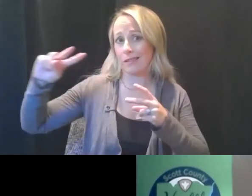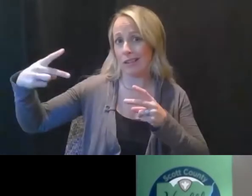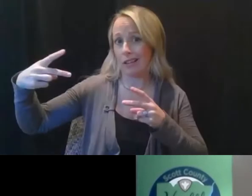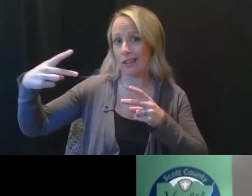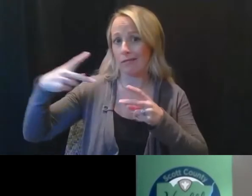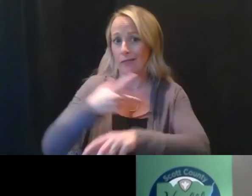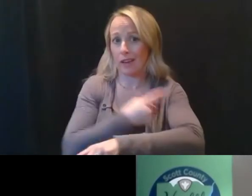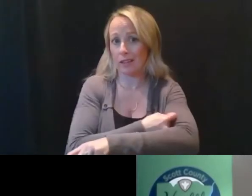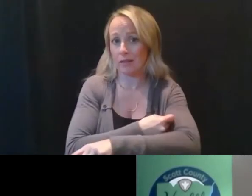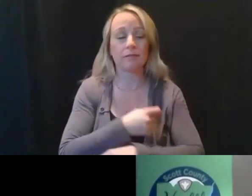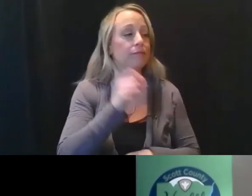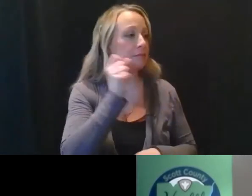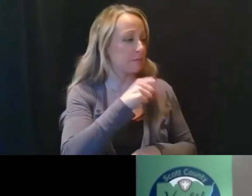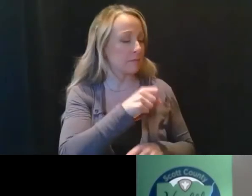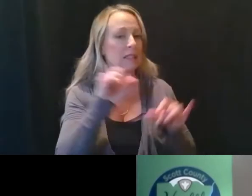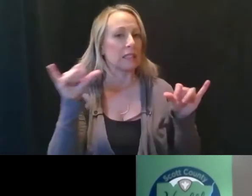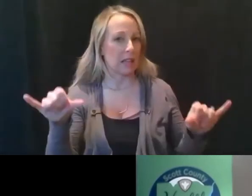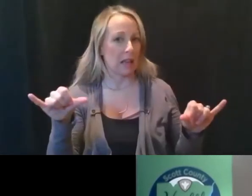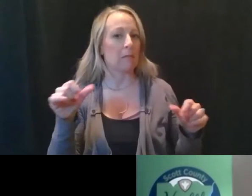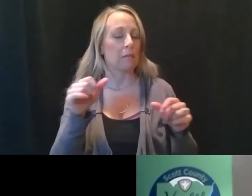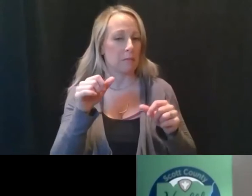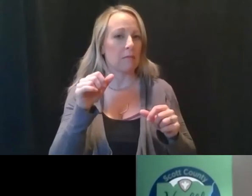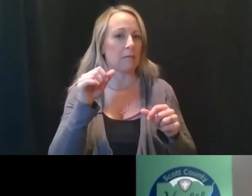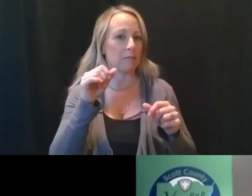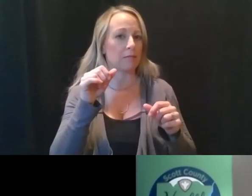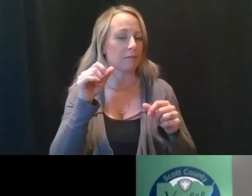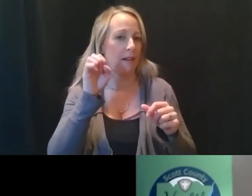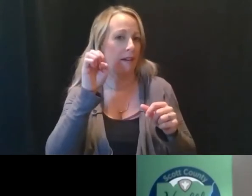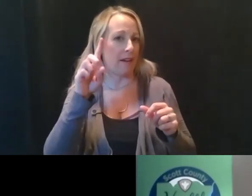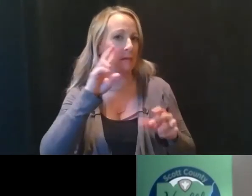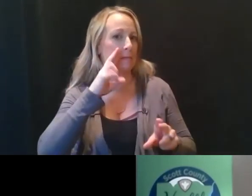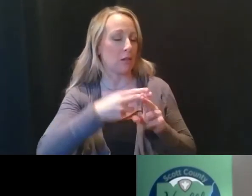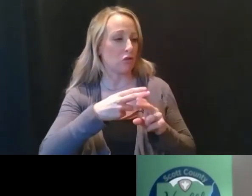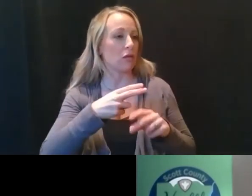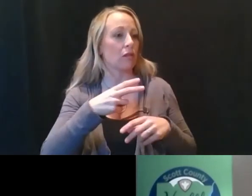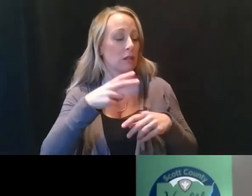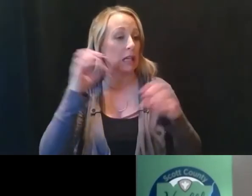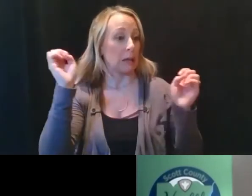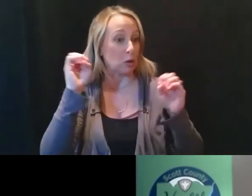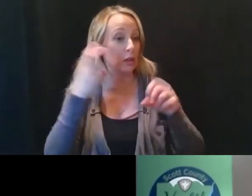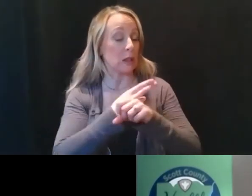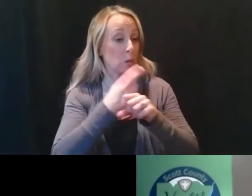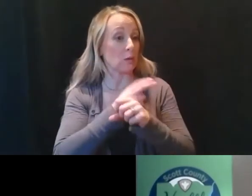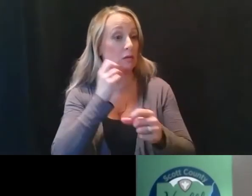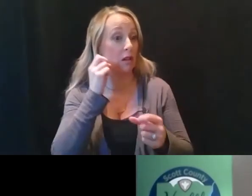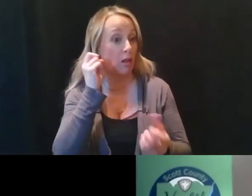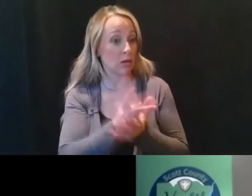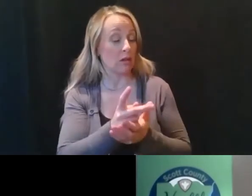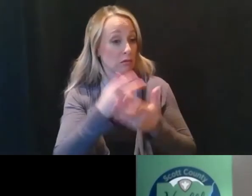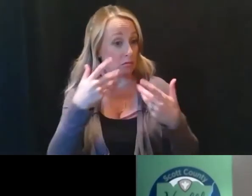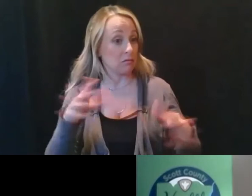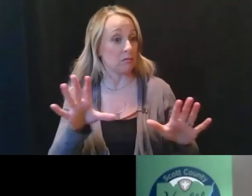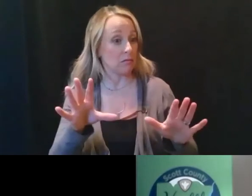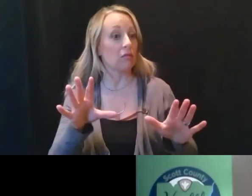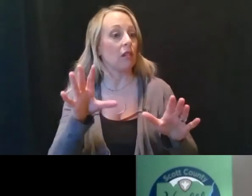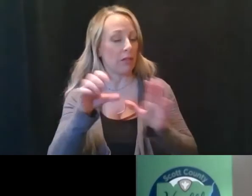Sure. Well, just like Ed alluded to, as soon as it has an emergency use authorization, we have heard from our